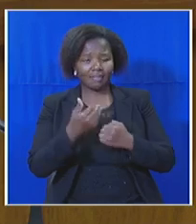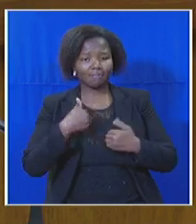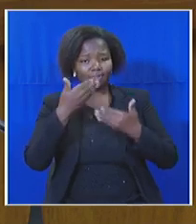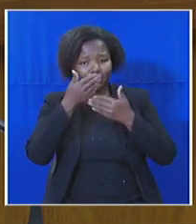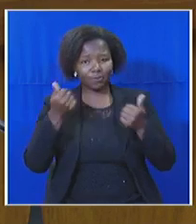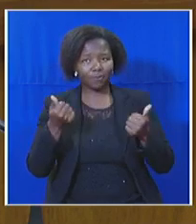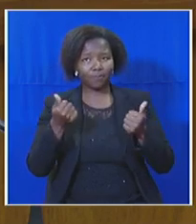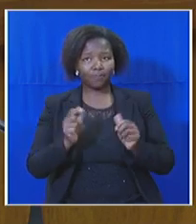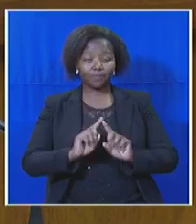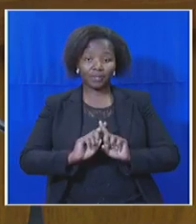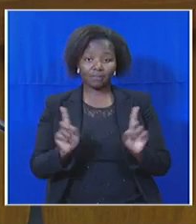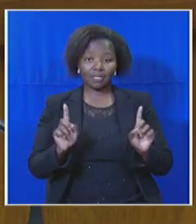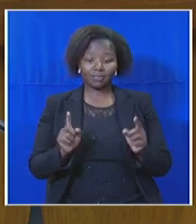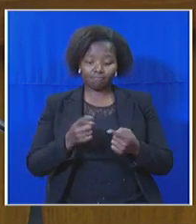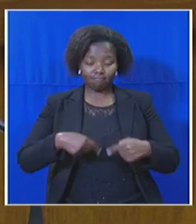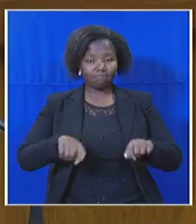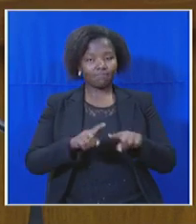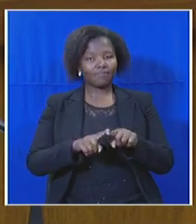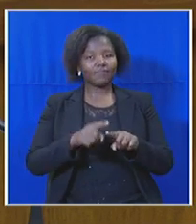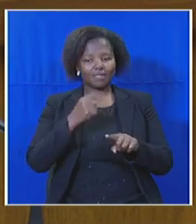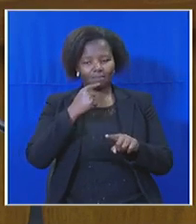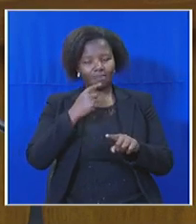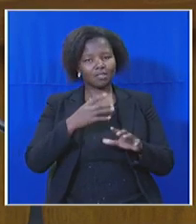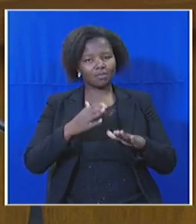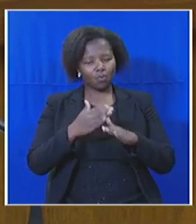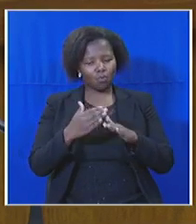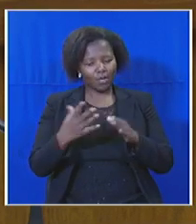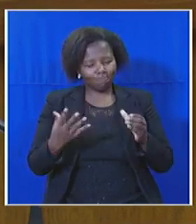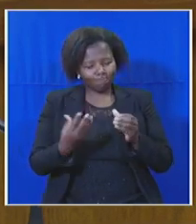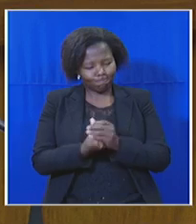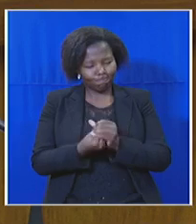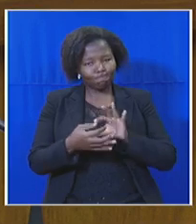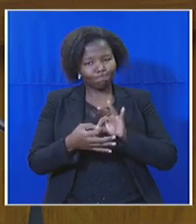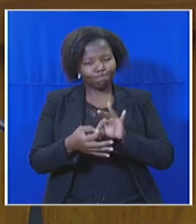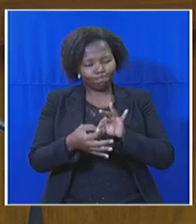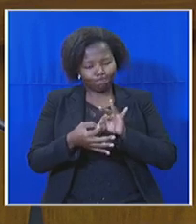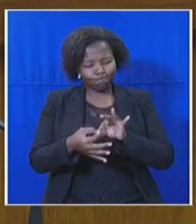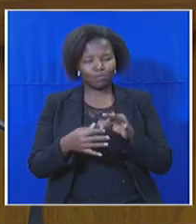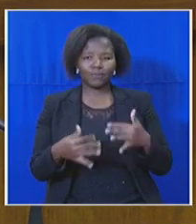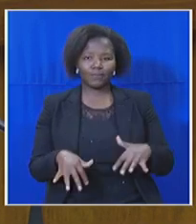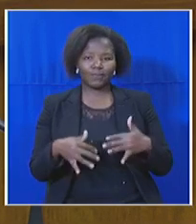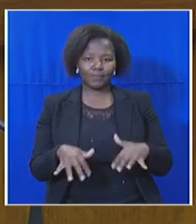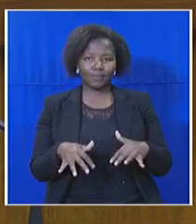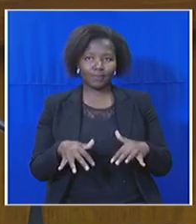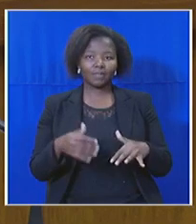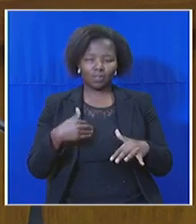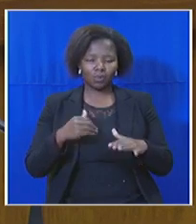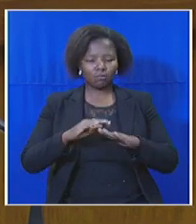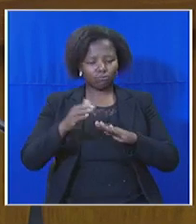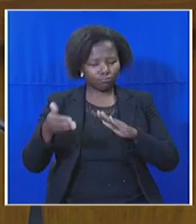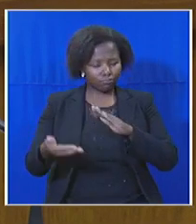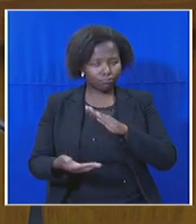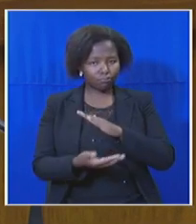what we had was our sense of solidarity and our camaraderie, which carried us through the